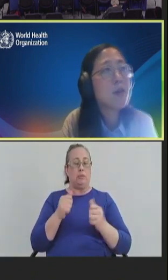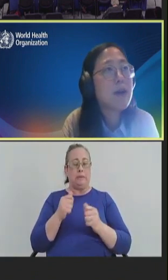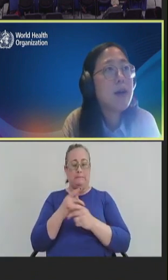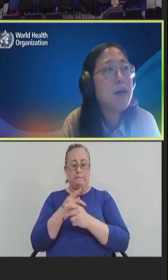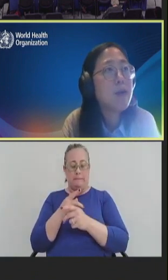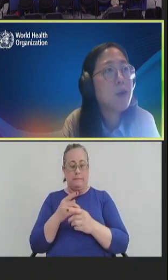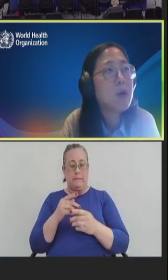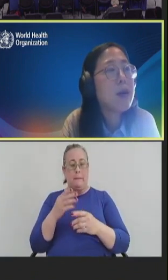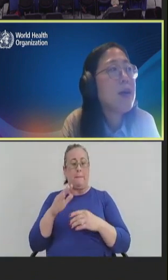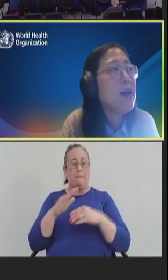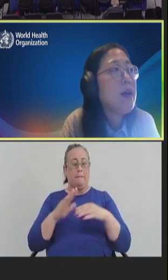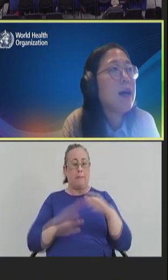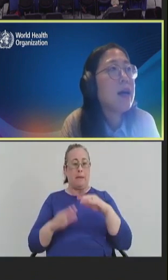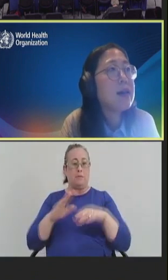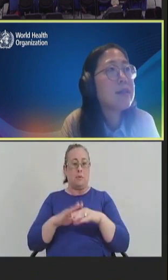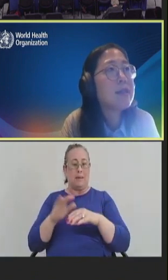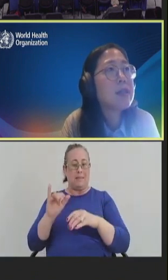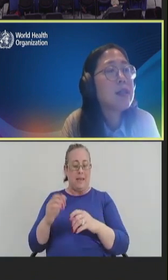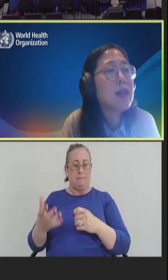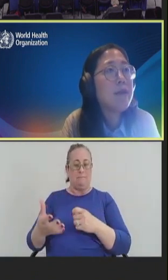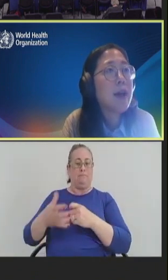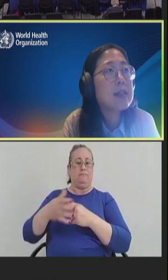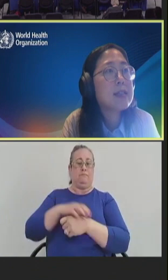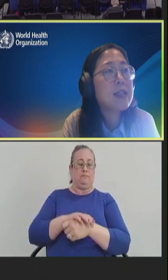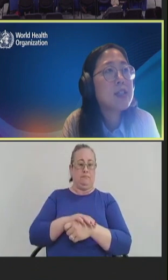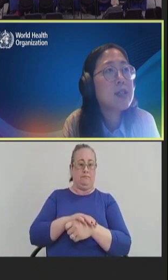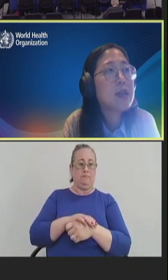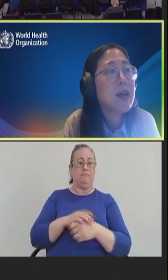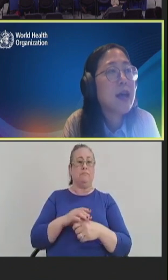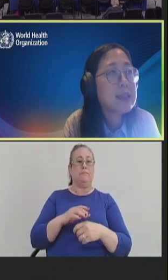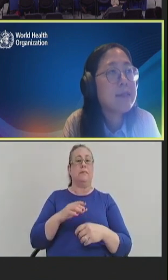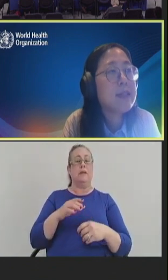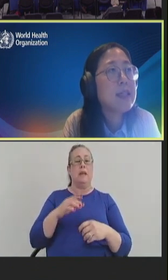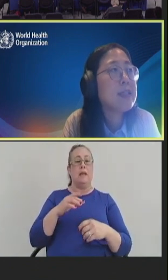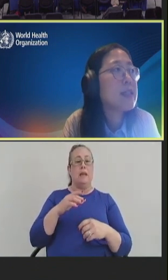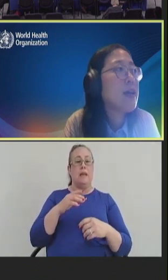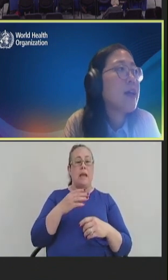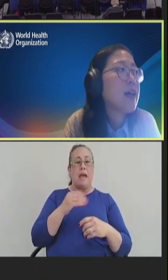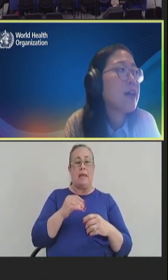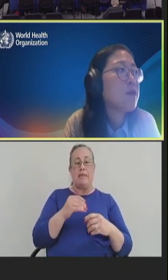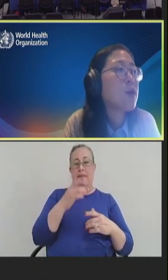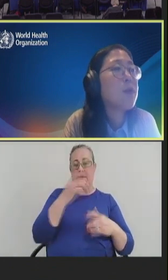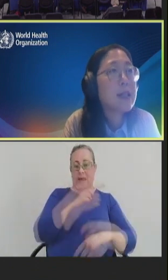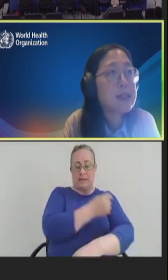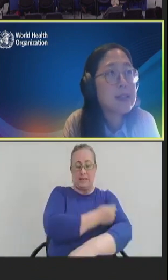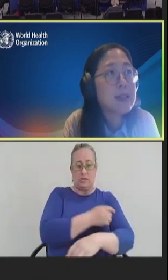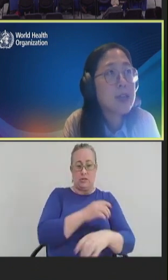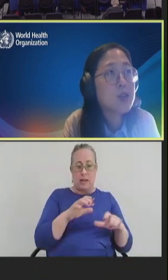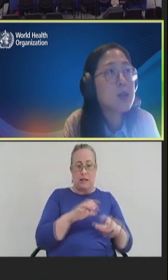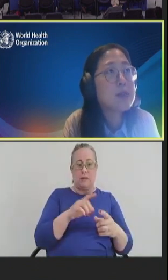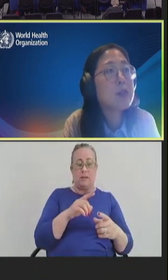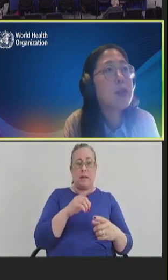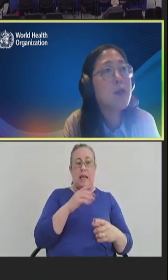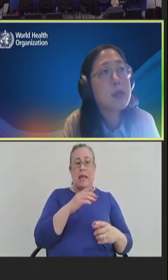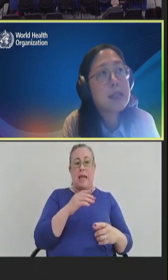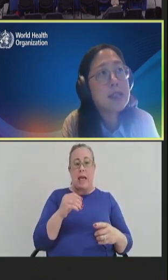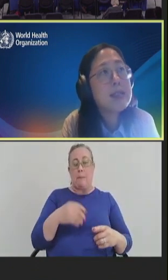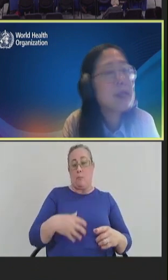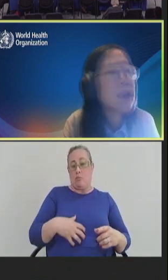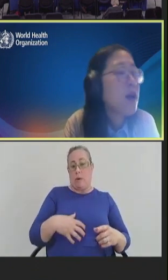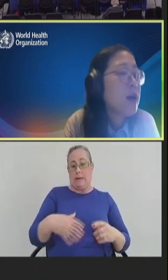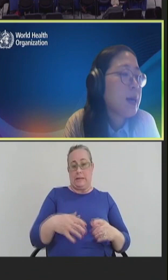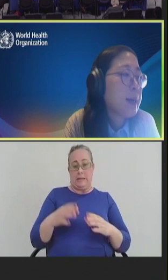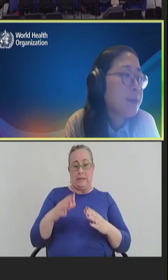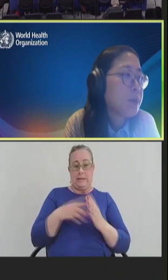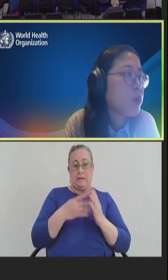efficacy profile for different vaccination activities and for pregnancy schedule, especially for